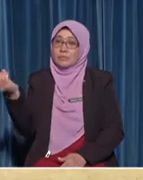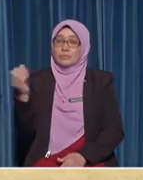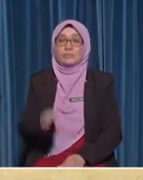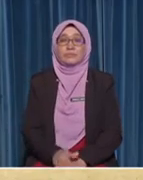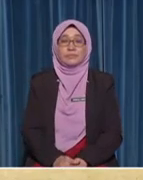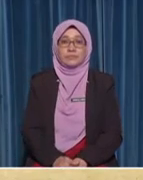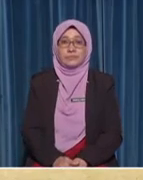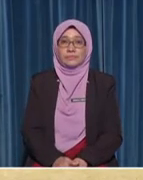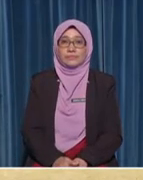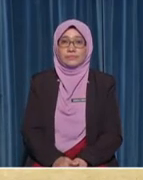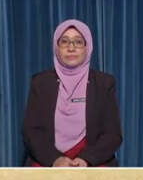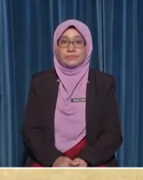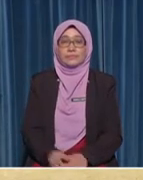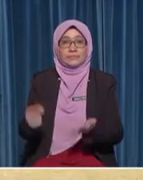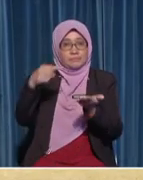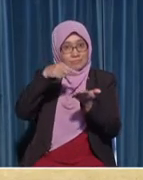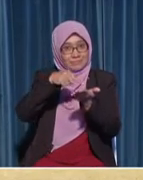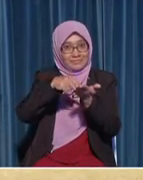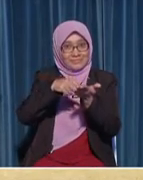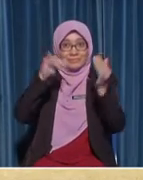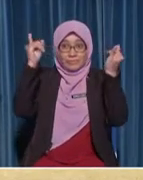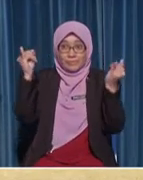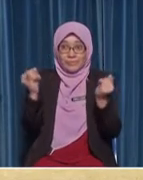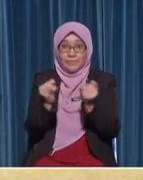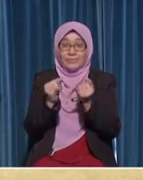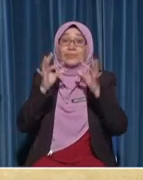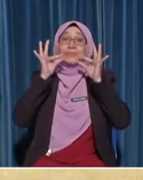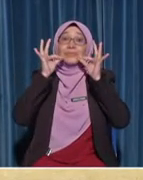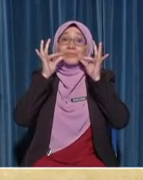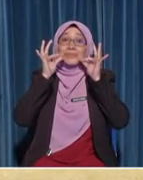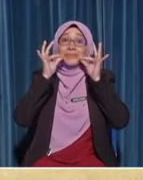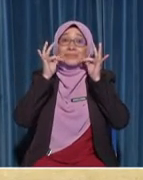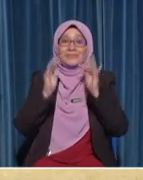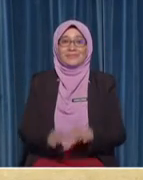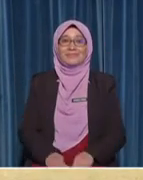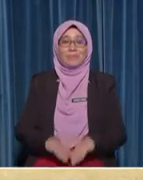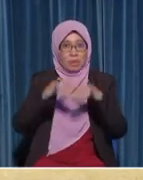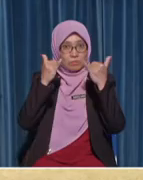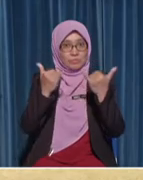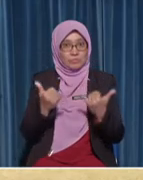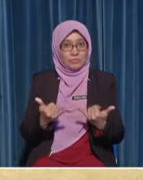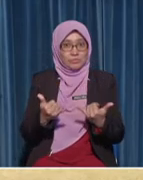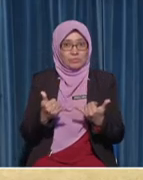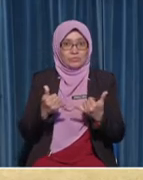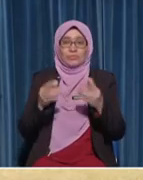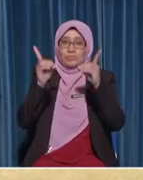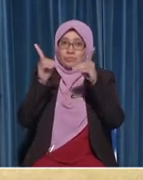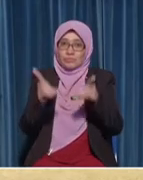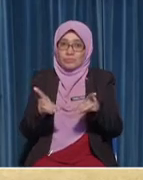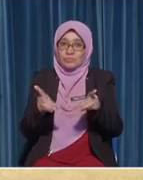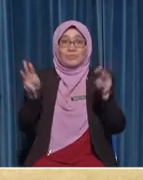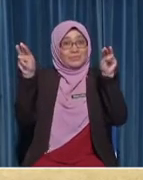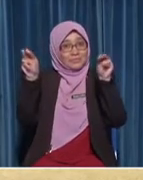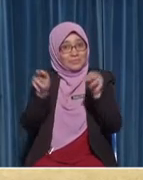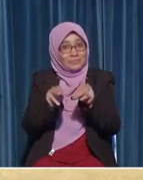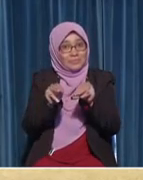This is a jar of sweets. Let's determine its mass.